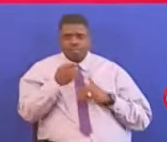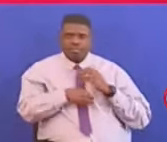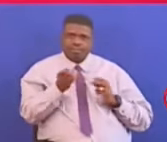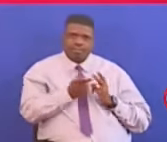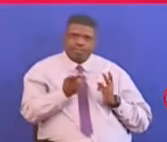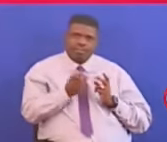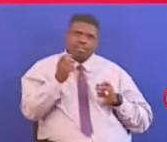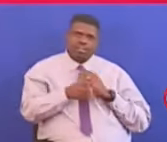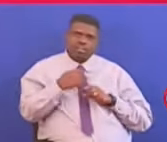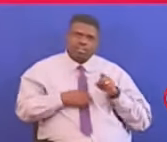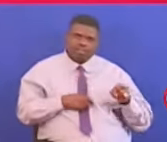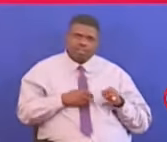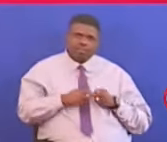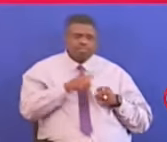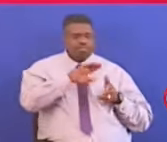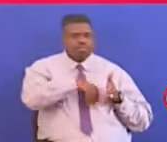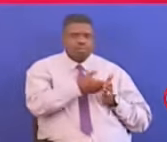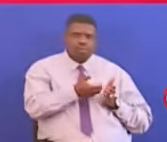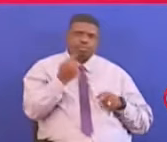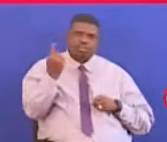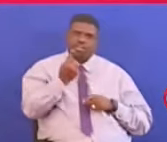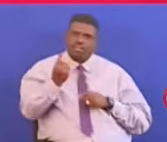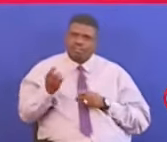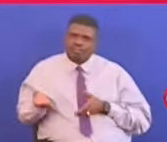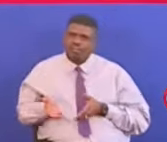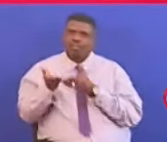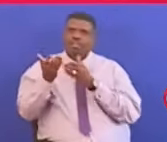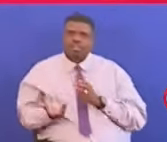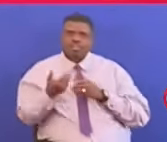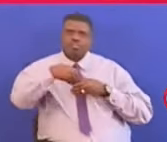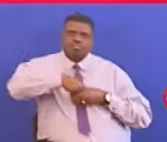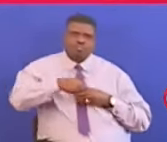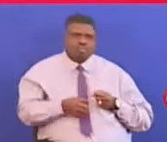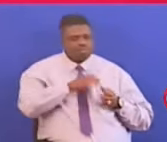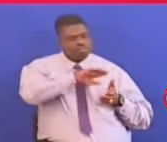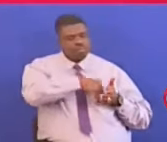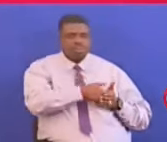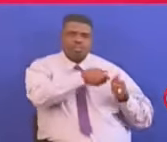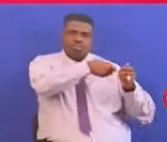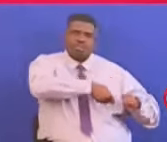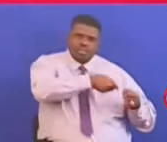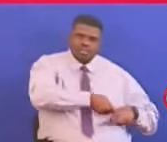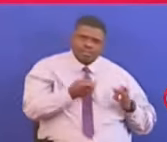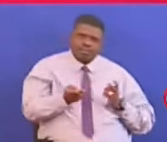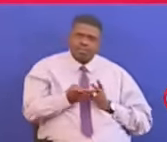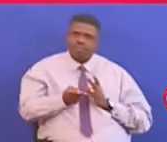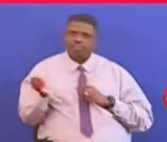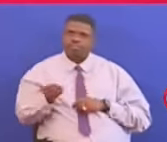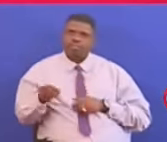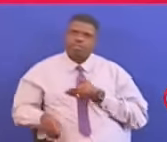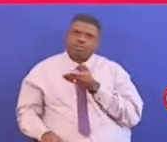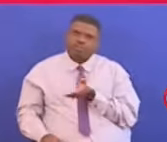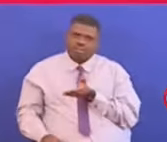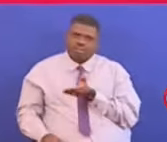in national development programs, which includes the Agriculture Sector Development Program too, and also currently I'm